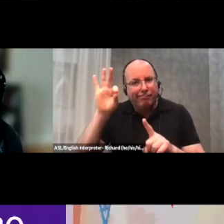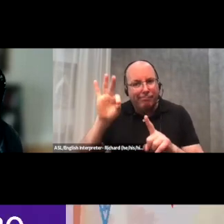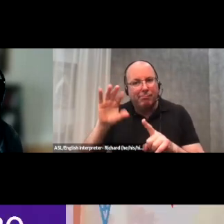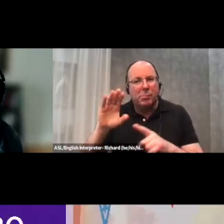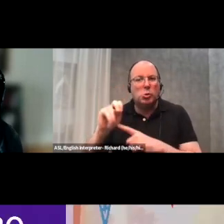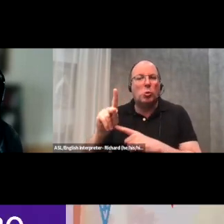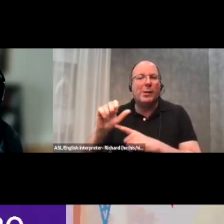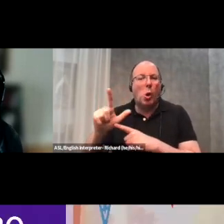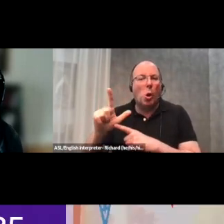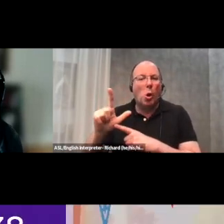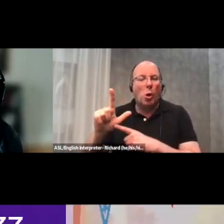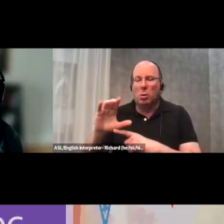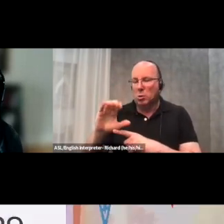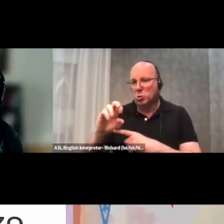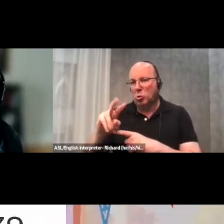Next.